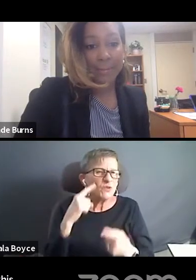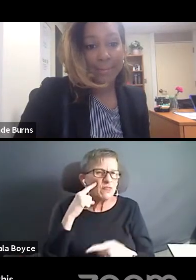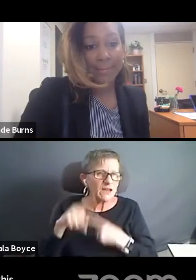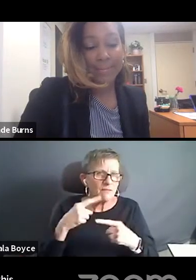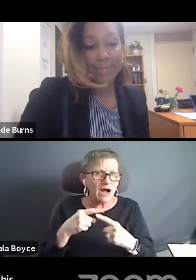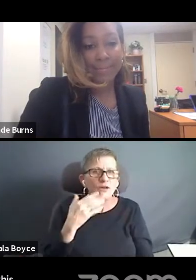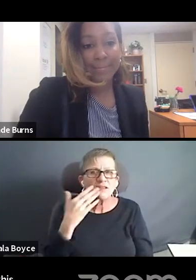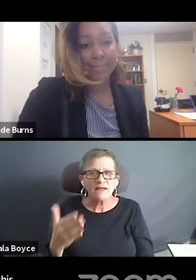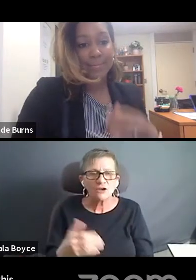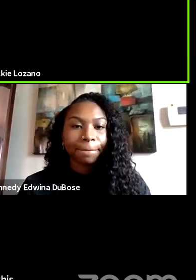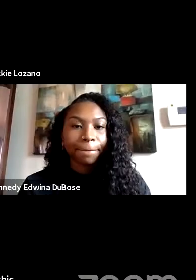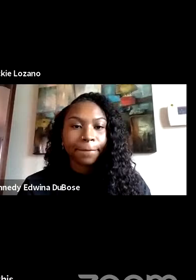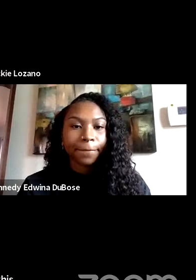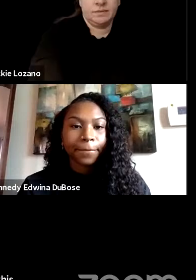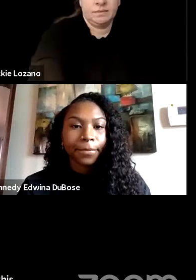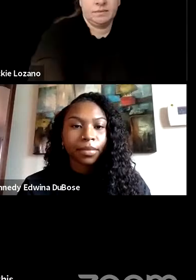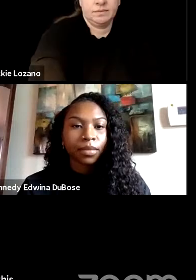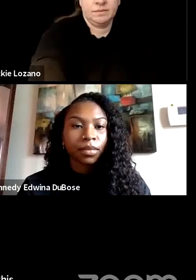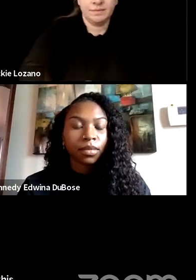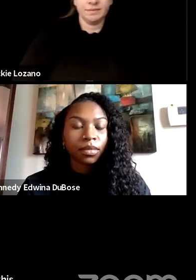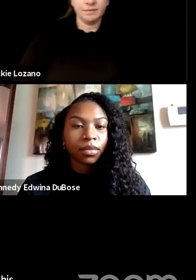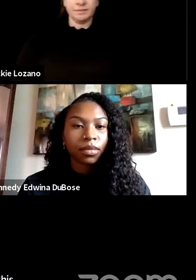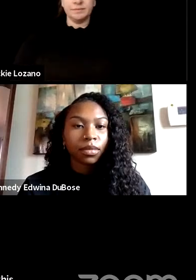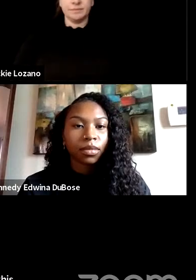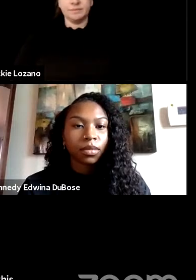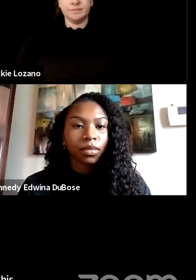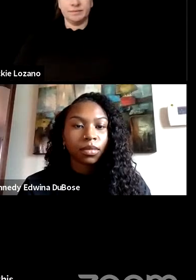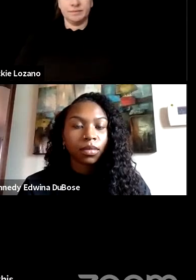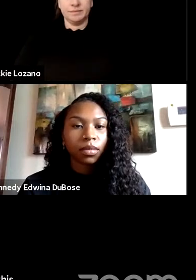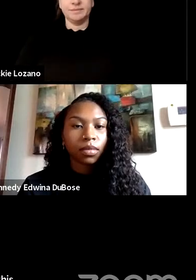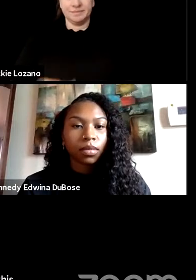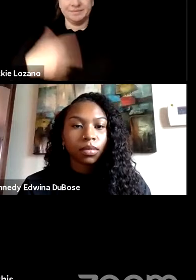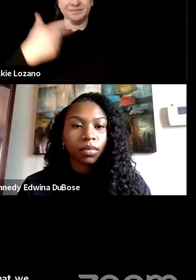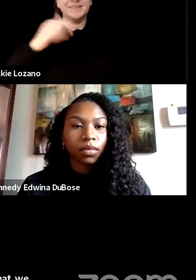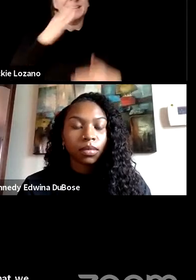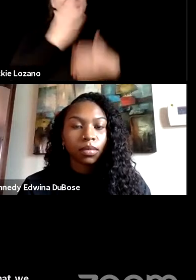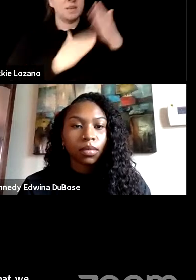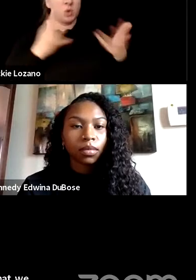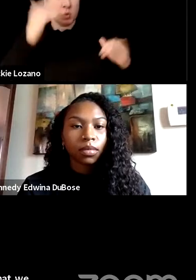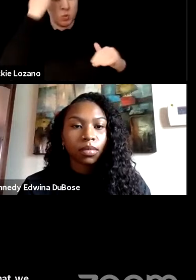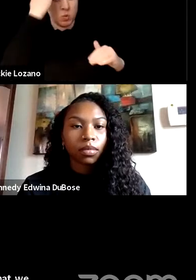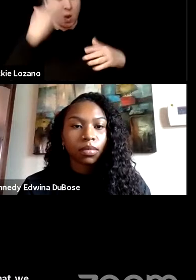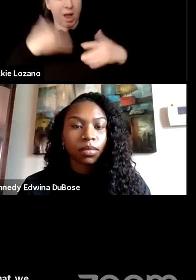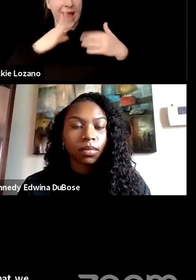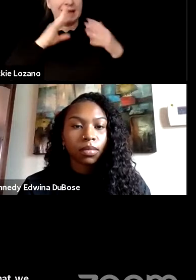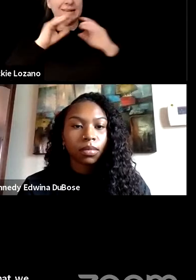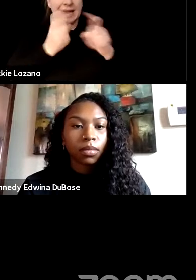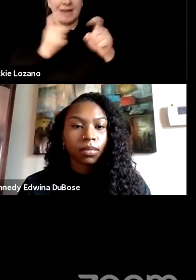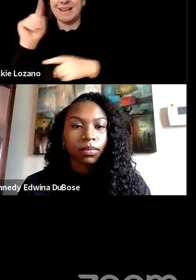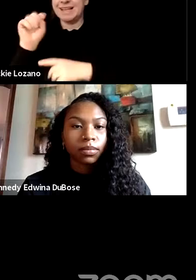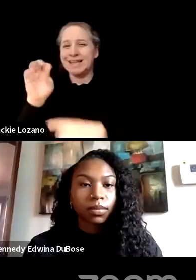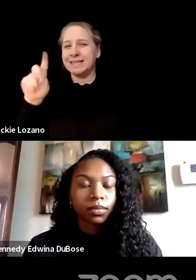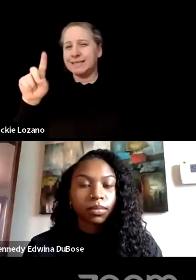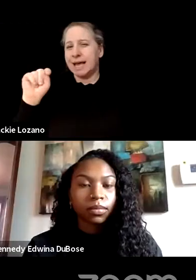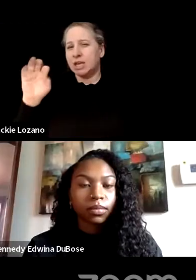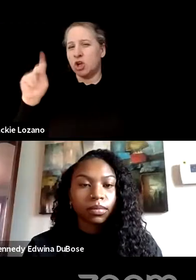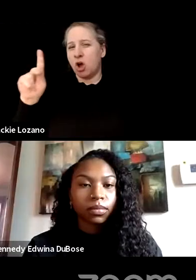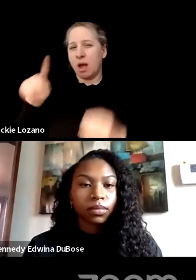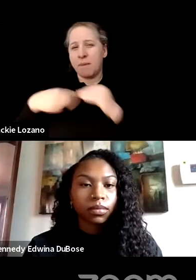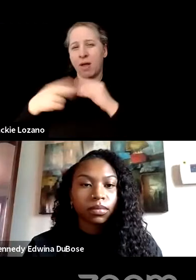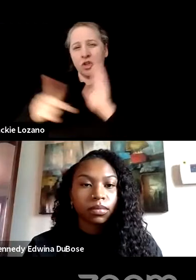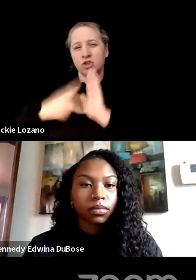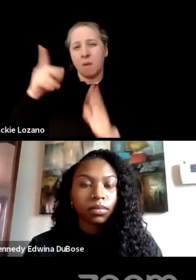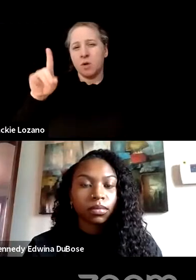Thank you, Dr. Burns. You know, some of you may know that I gave a TED talk about what I call the double dose of disparity that